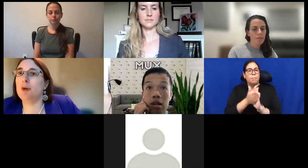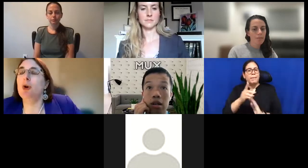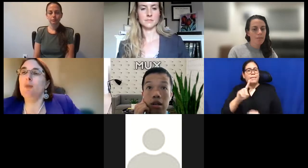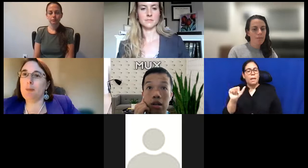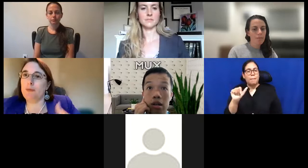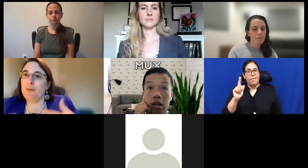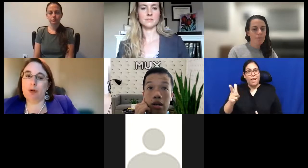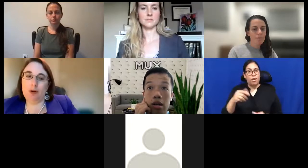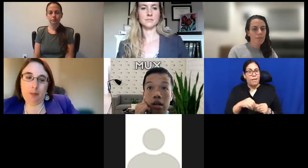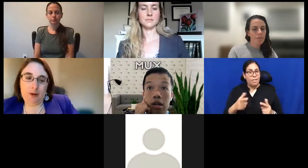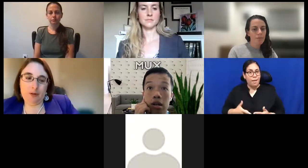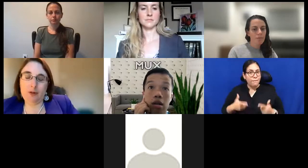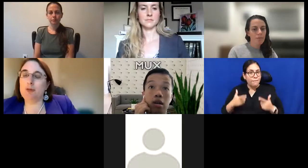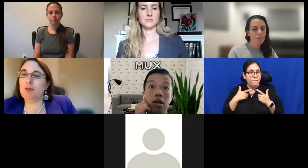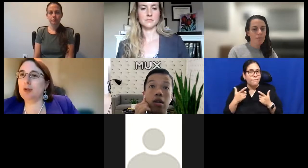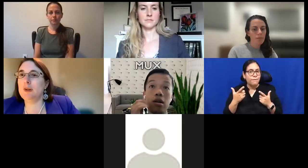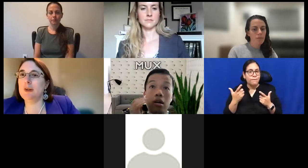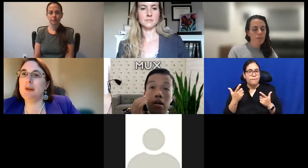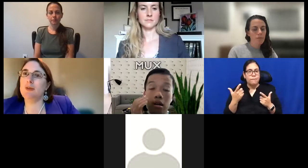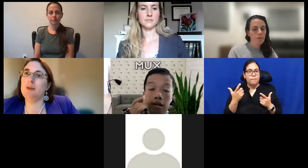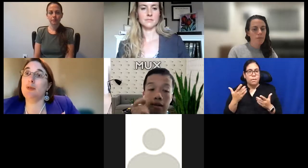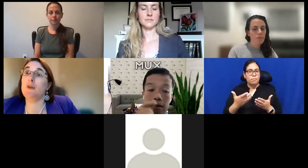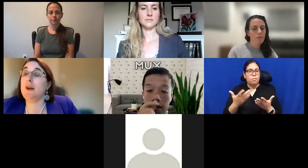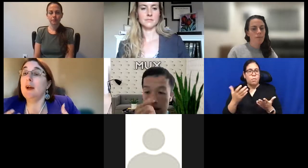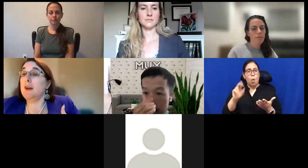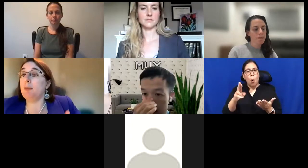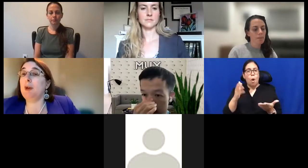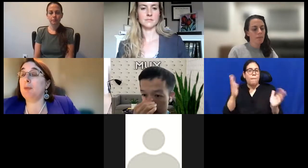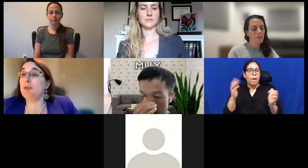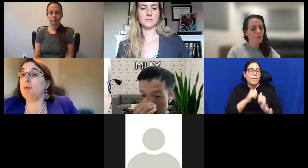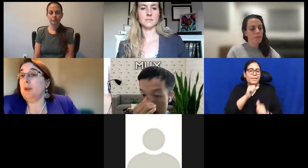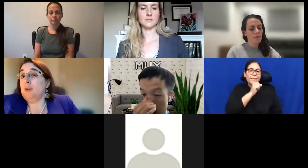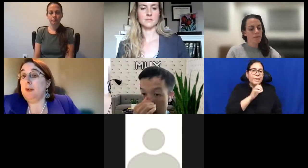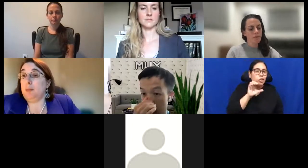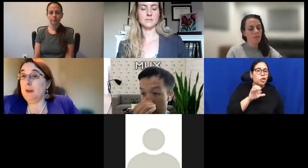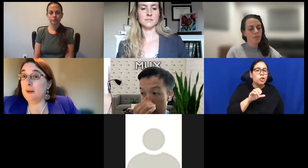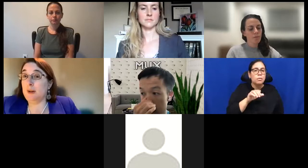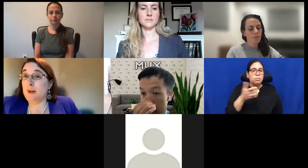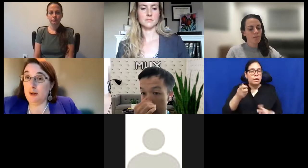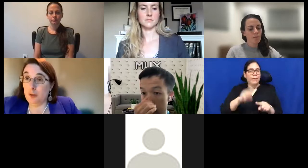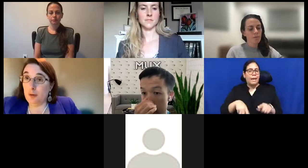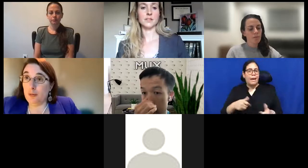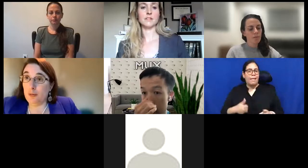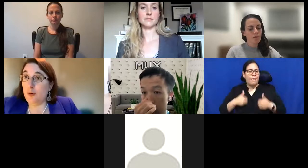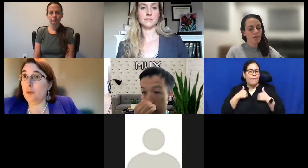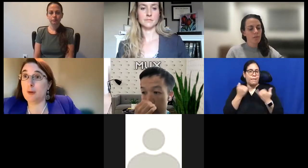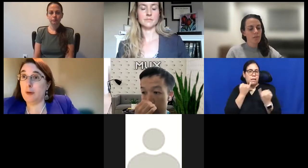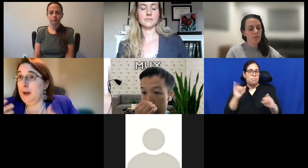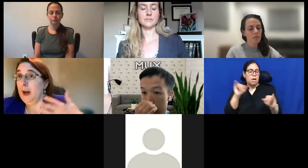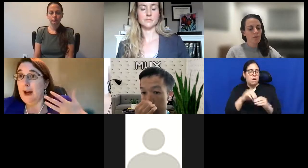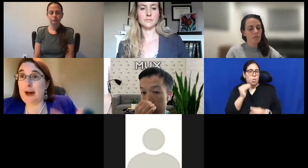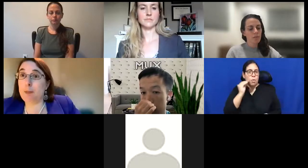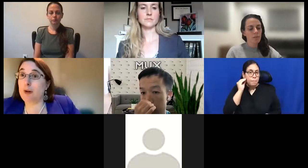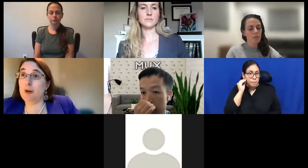life, right before, being a senior citizen, is this fear that not being able to live independently in a home, something